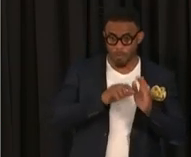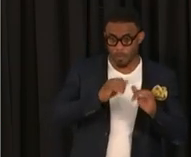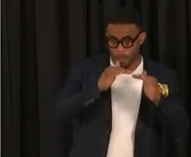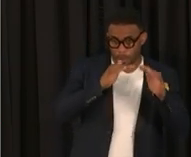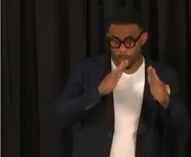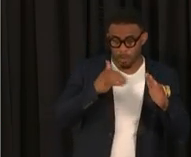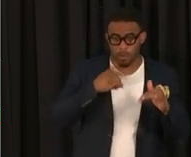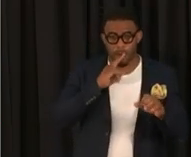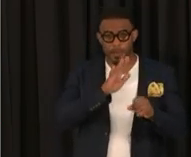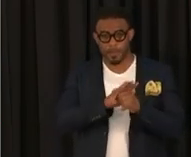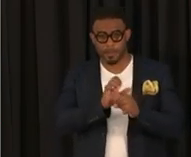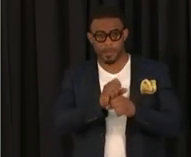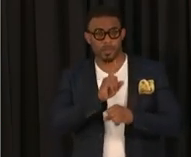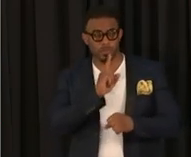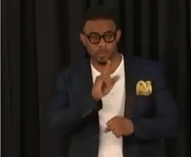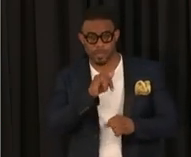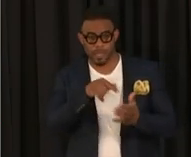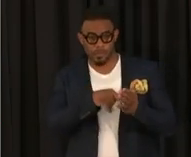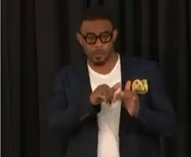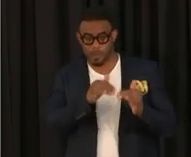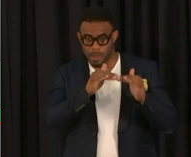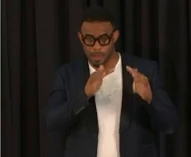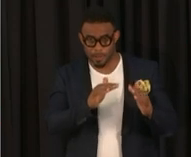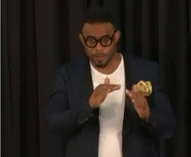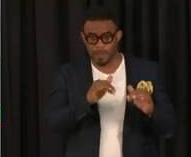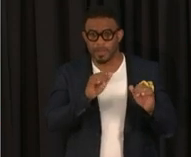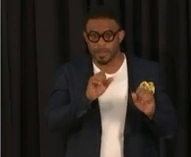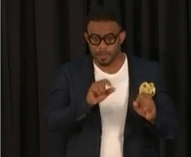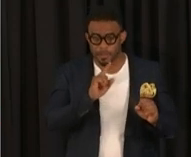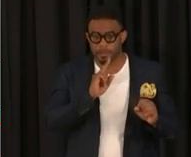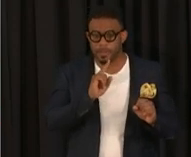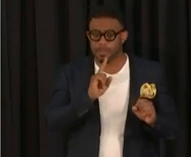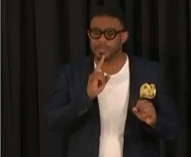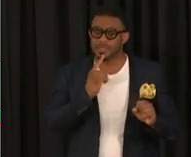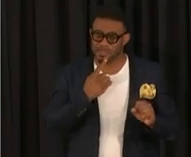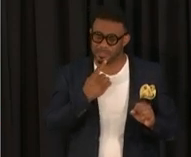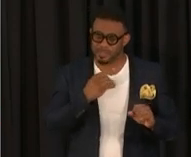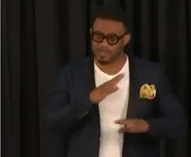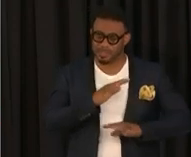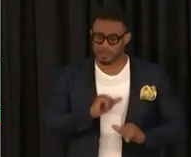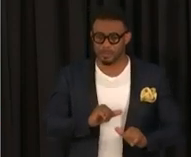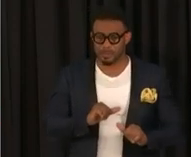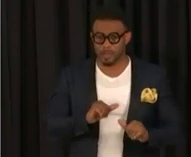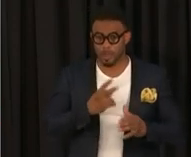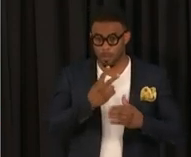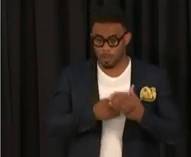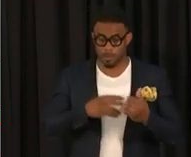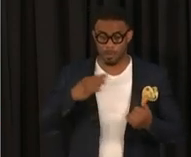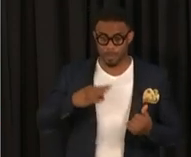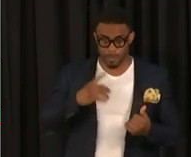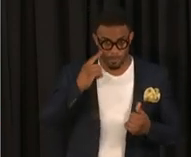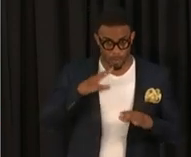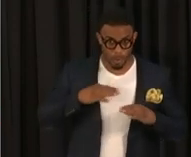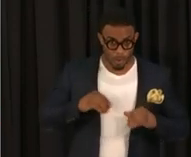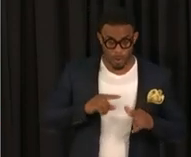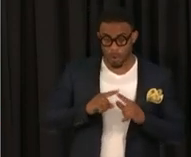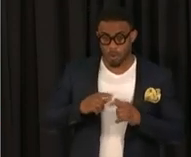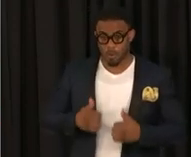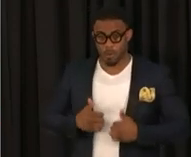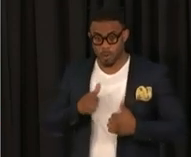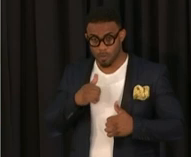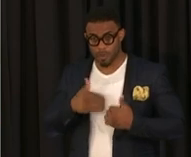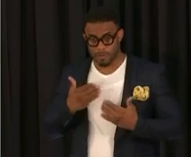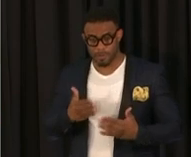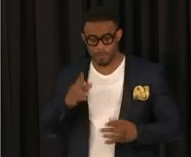affordable housing, so we are committed to making sure that affordable housing can be extremely sustainable, both for the benefit of the owners, but